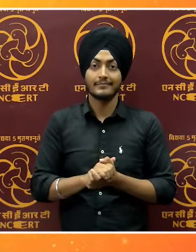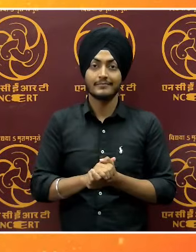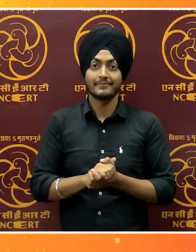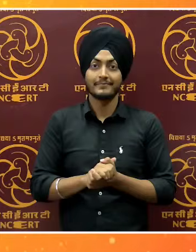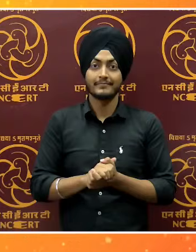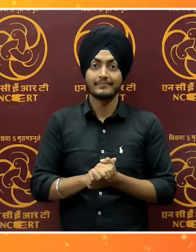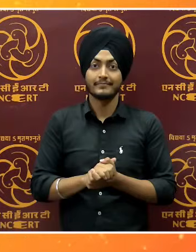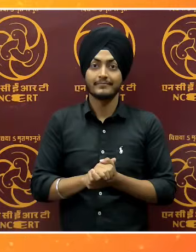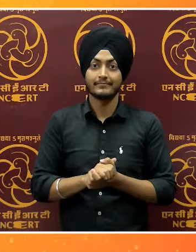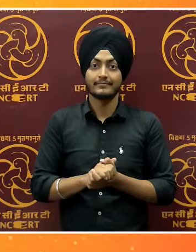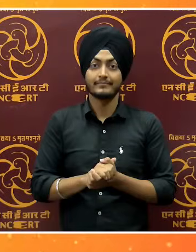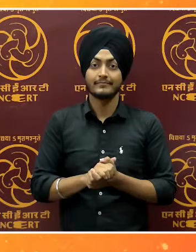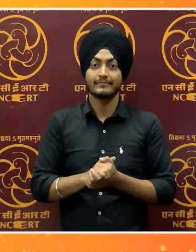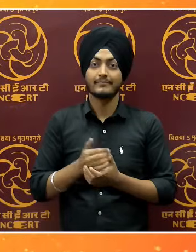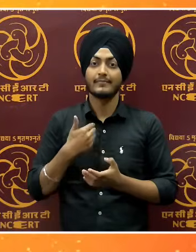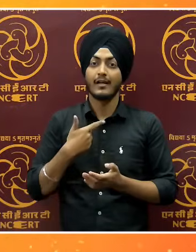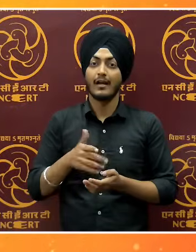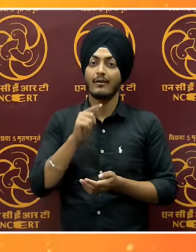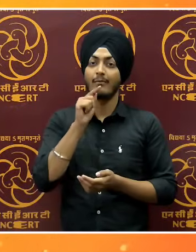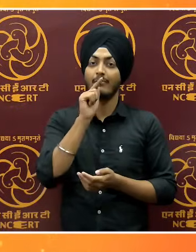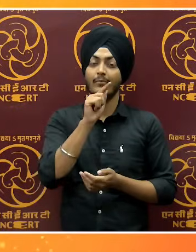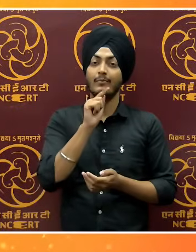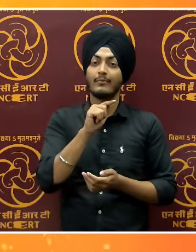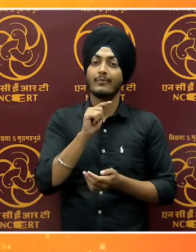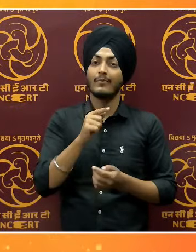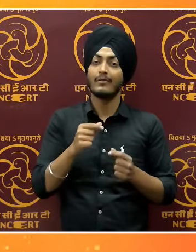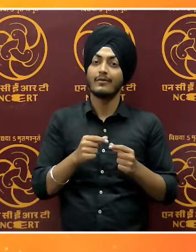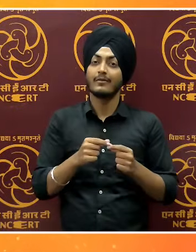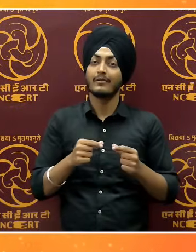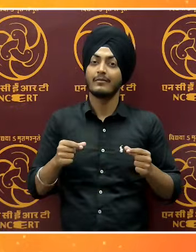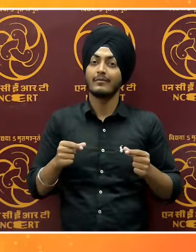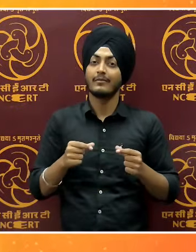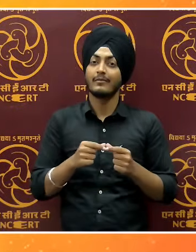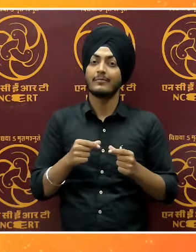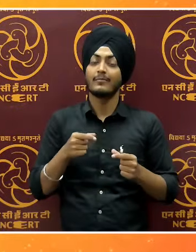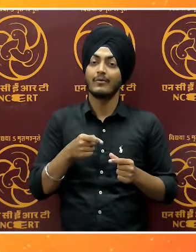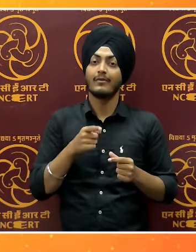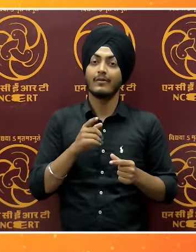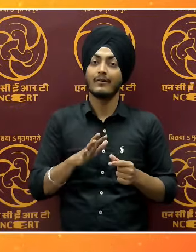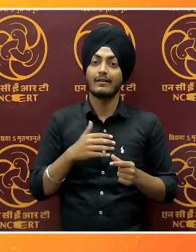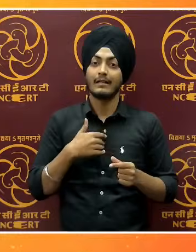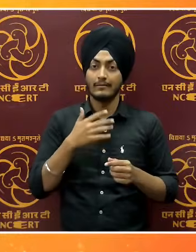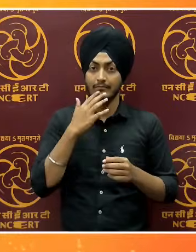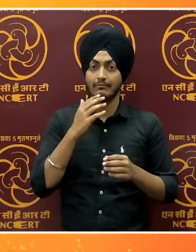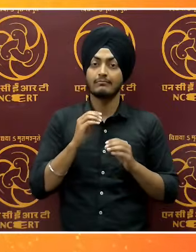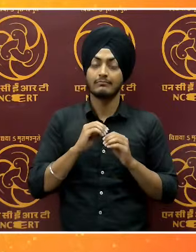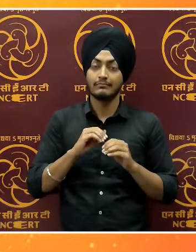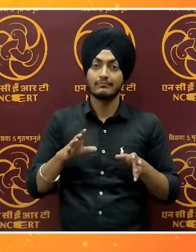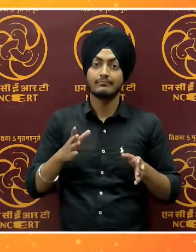Okay, so can we have some points on bar magnet also, sir? Yes, yes. I will explain.